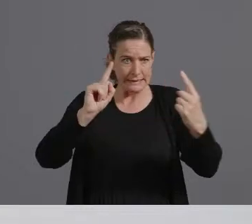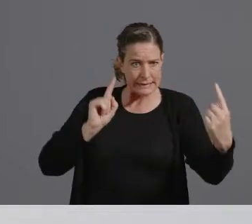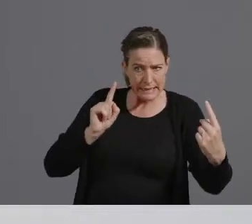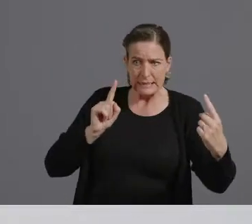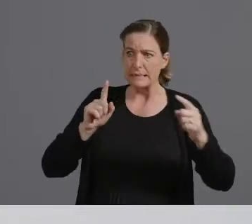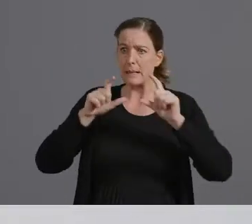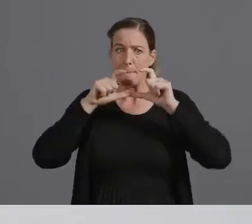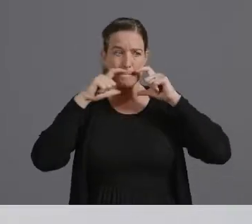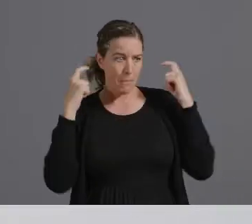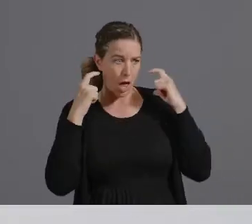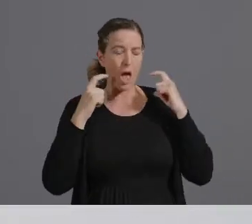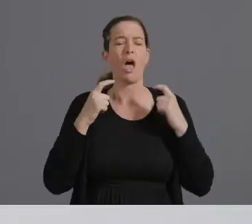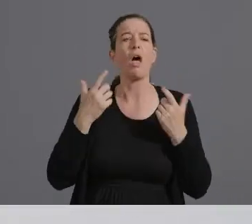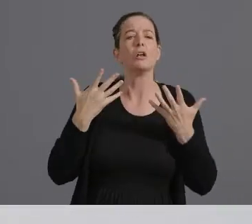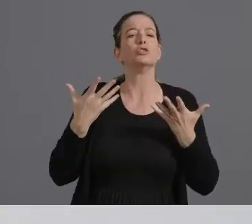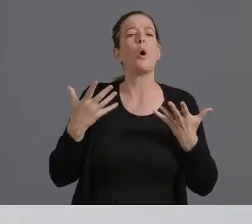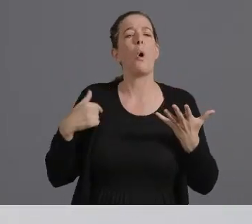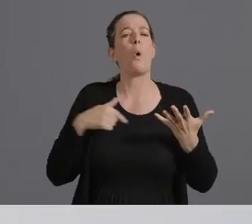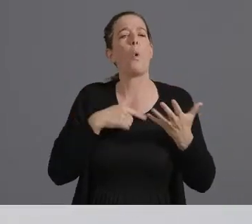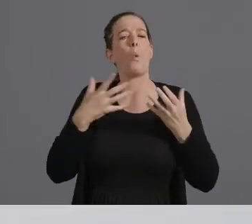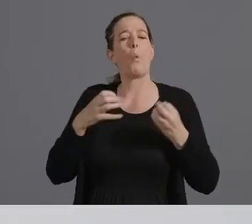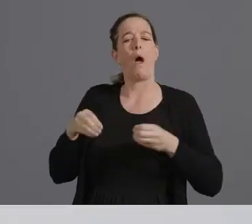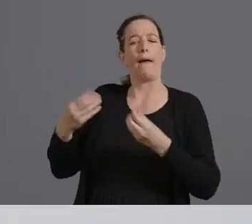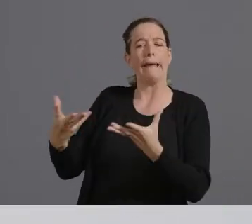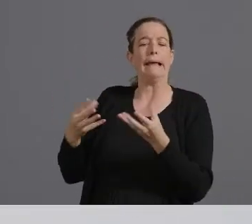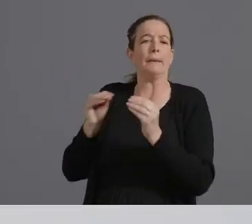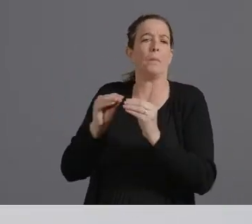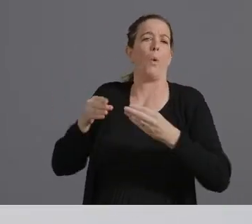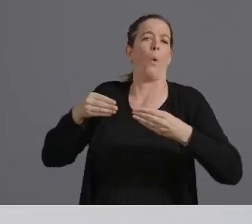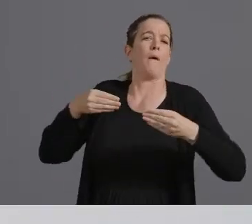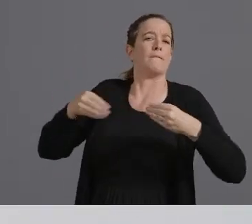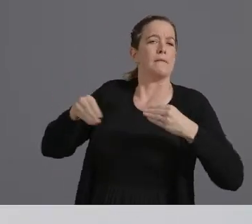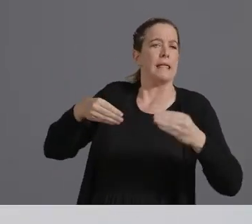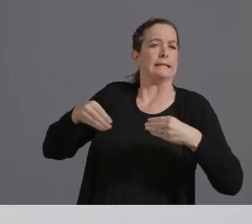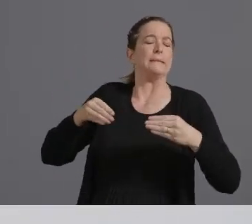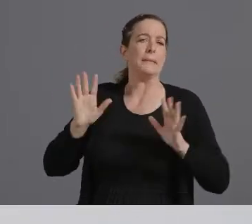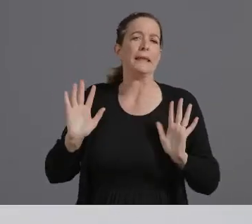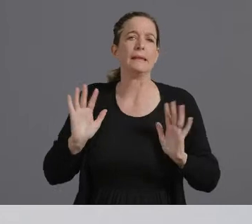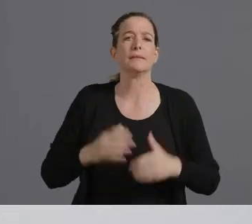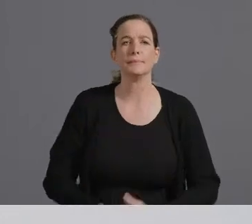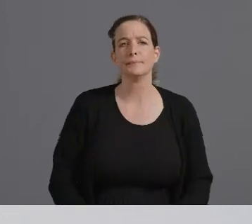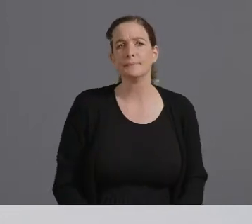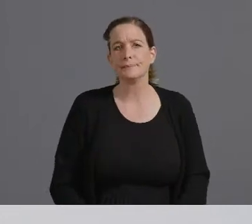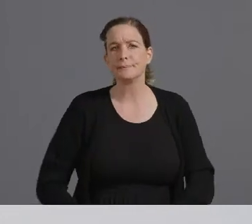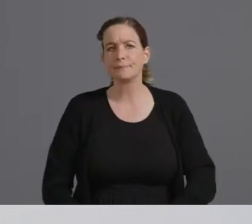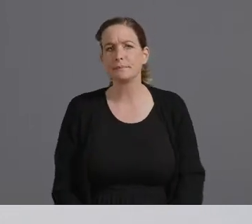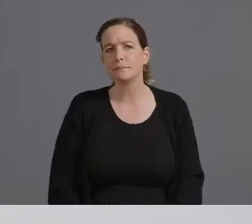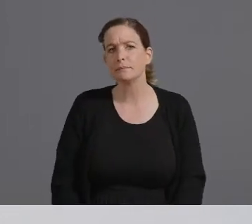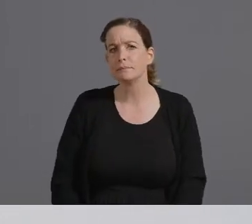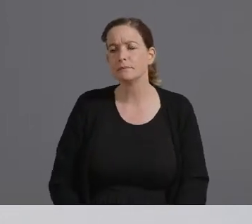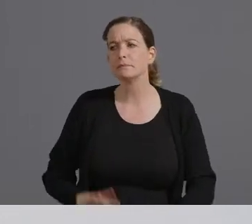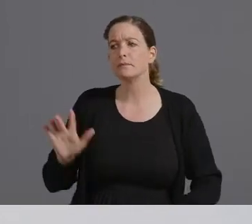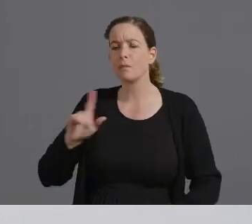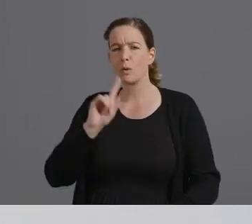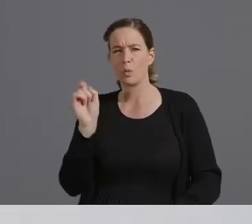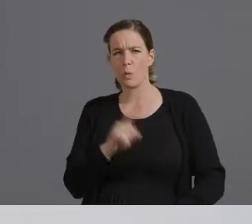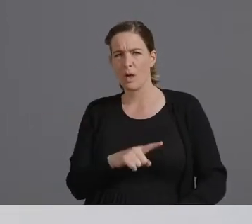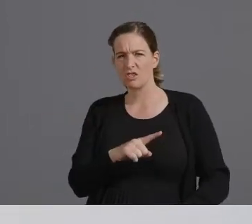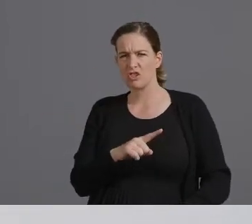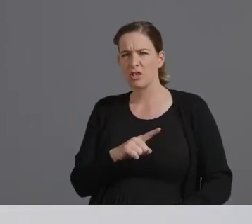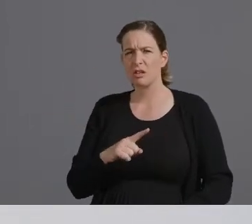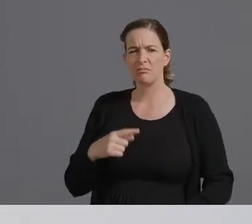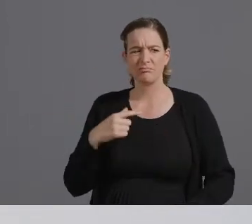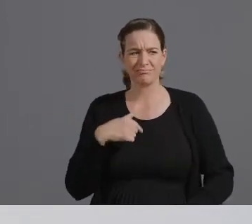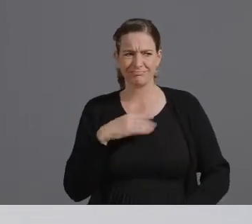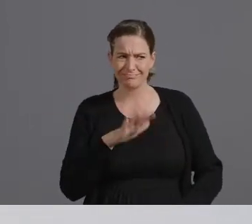requiring the mask use. So we wanted to be able to lift that portion of the strategy. I have to tell you, a lot of people on